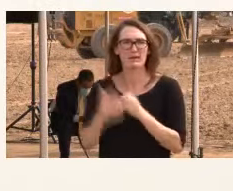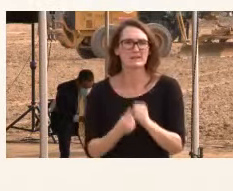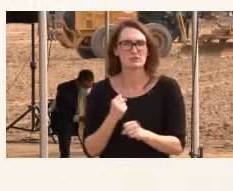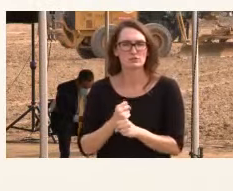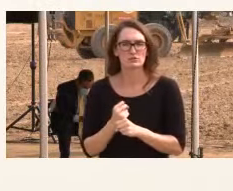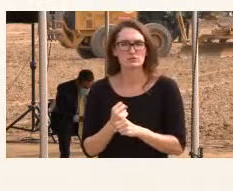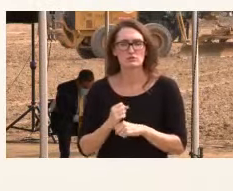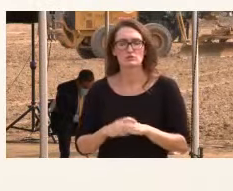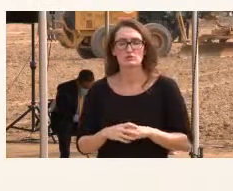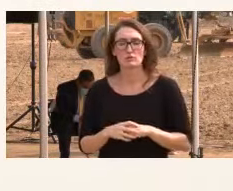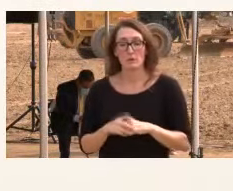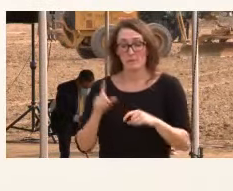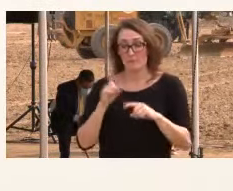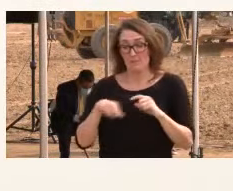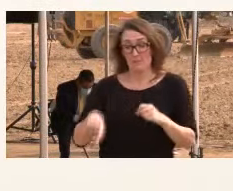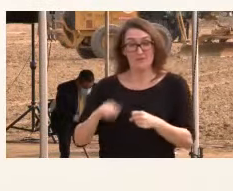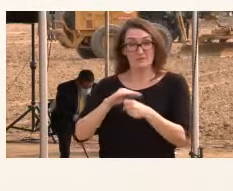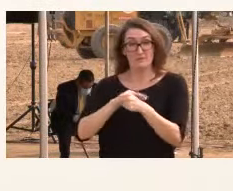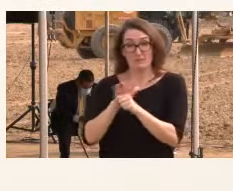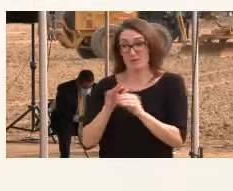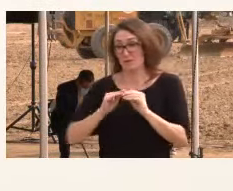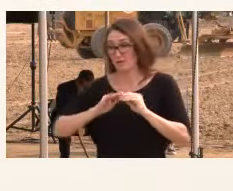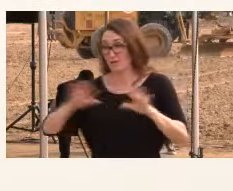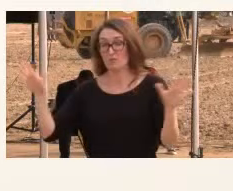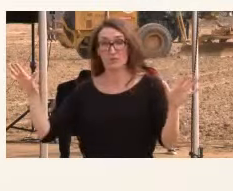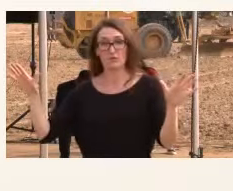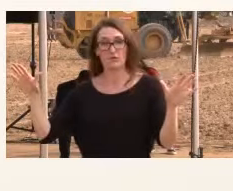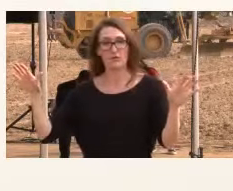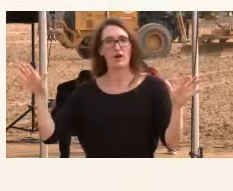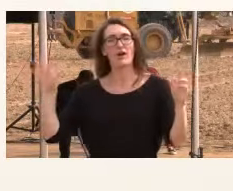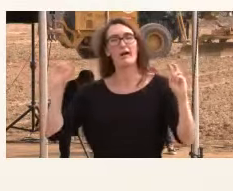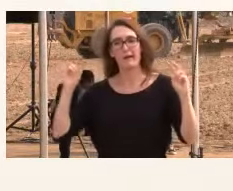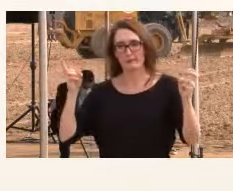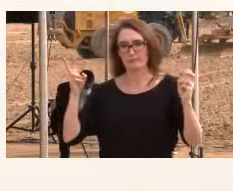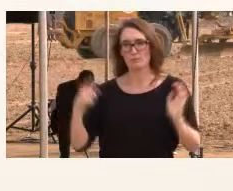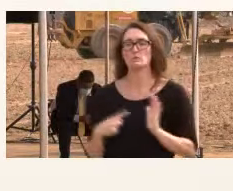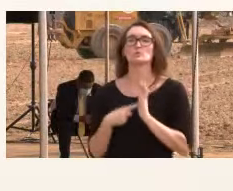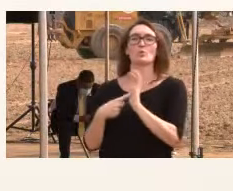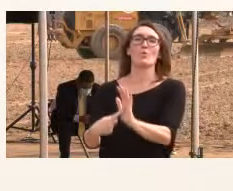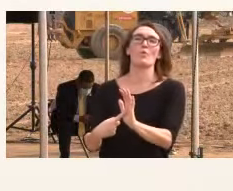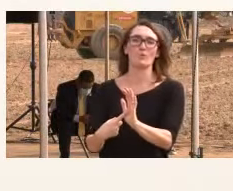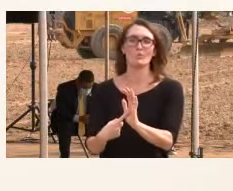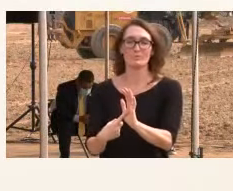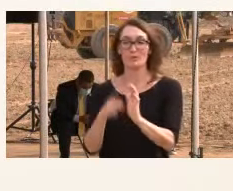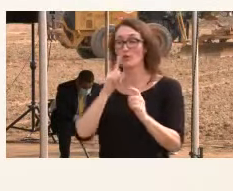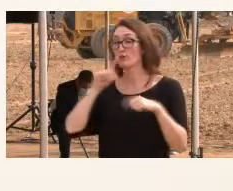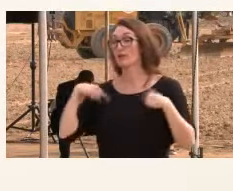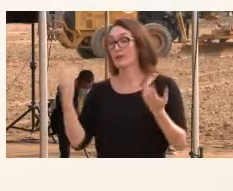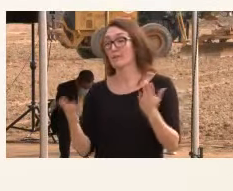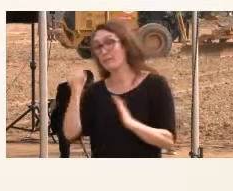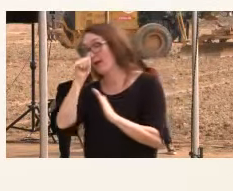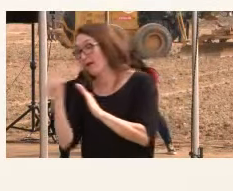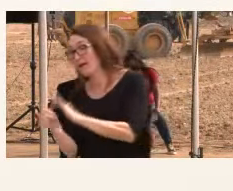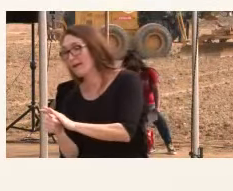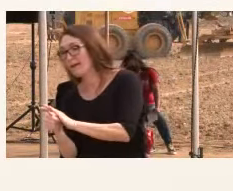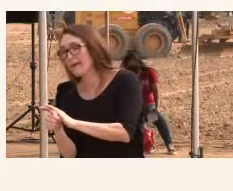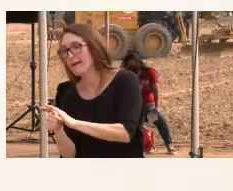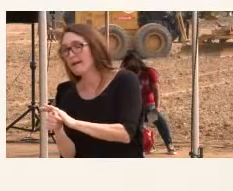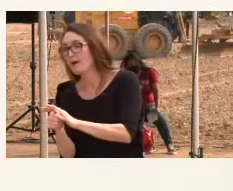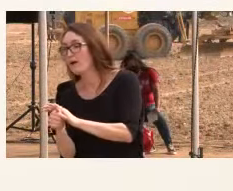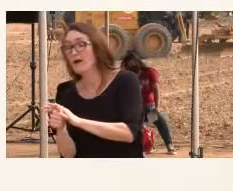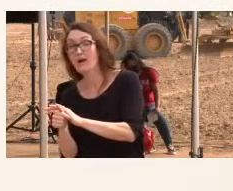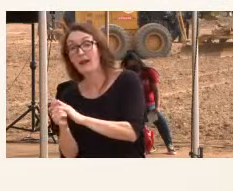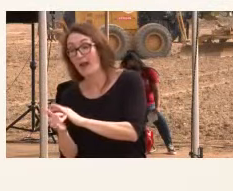However, this pandemic has pulled off that cover in ways that we would